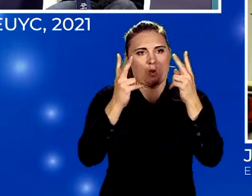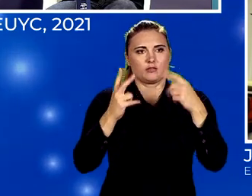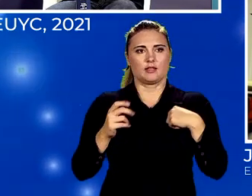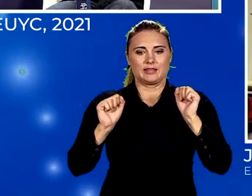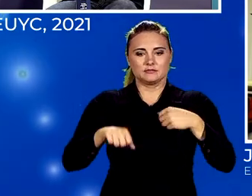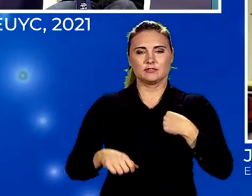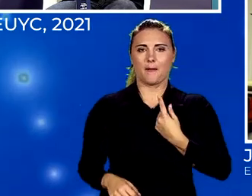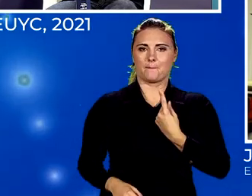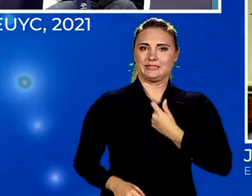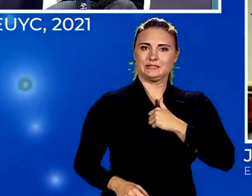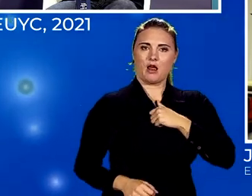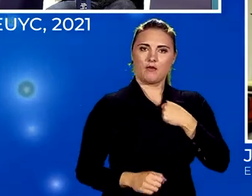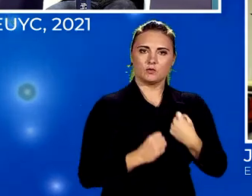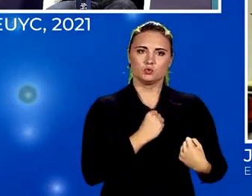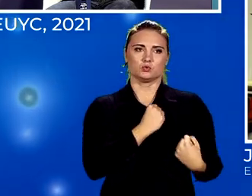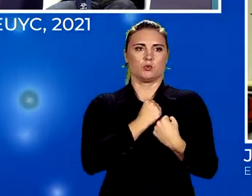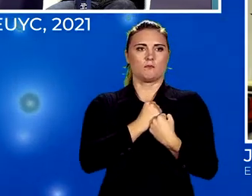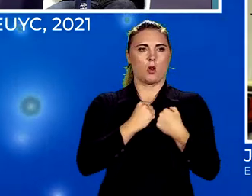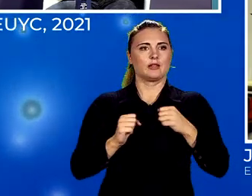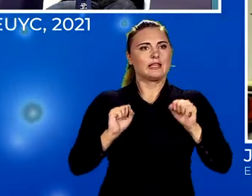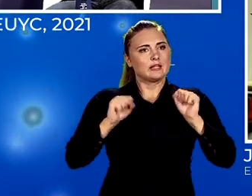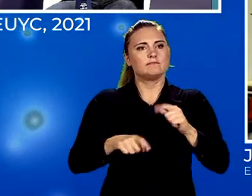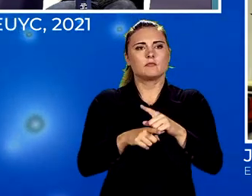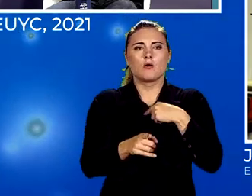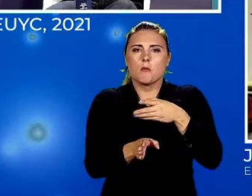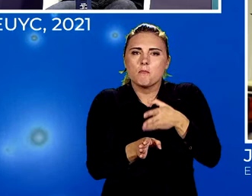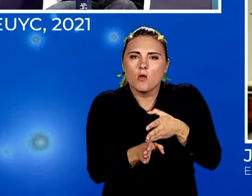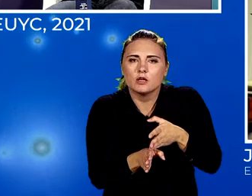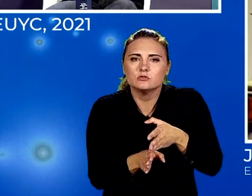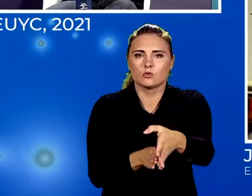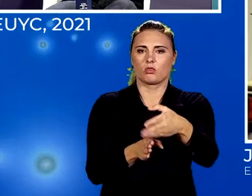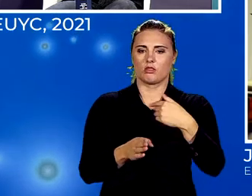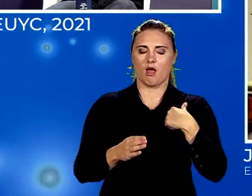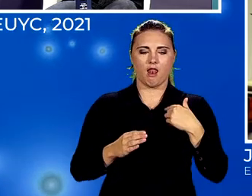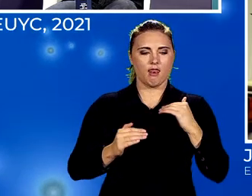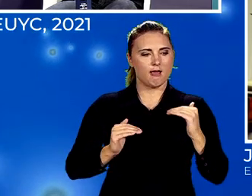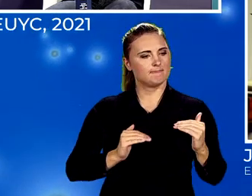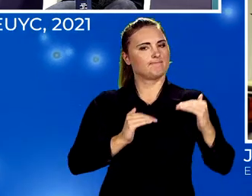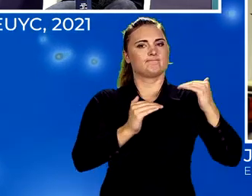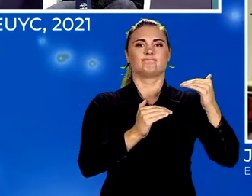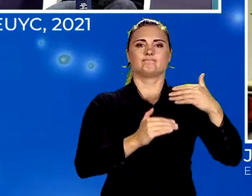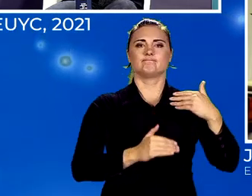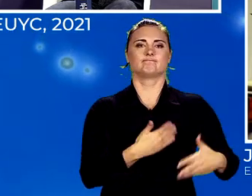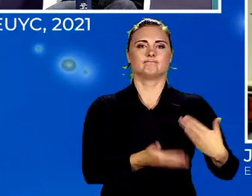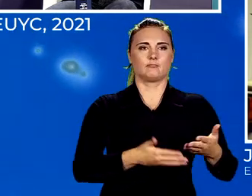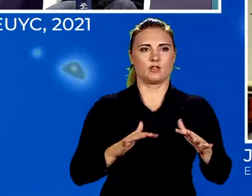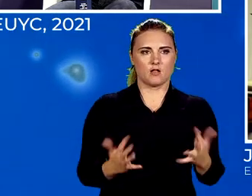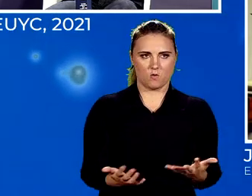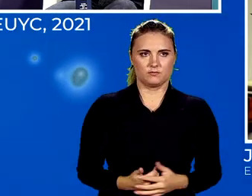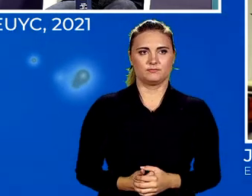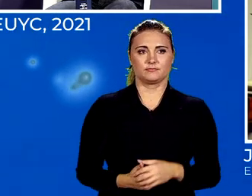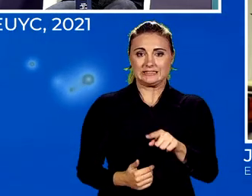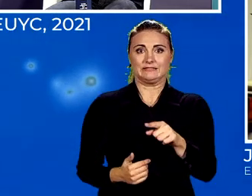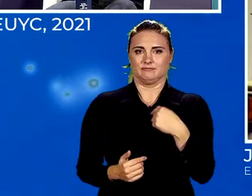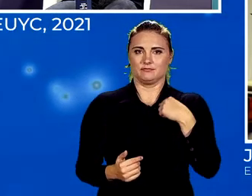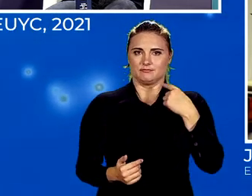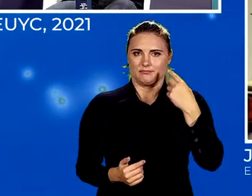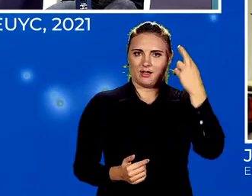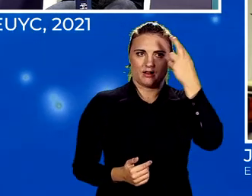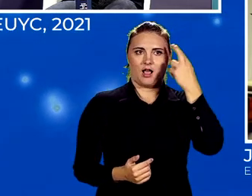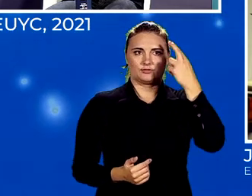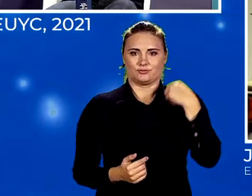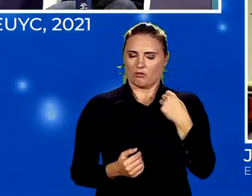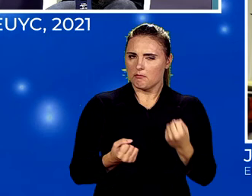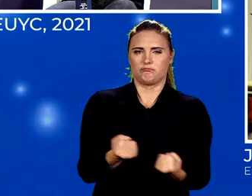professional developments of young people, participants in the projects that we are supporting through Erasmus Plus Youth Program